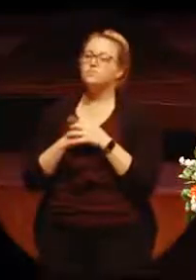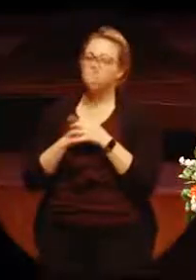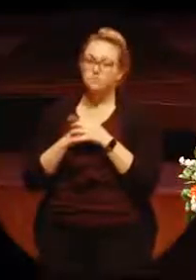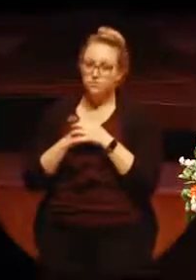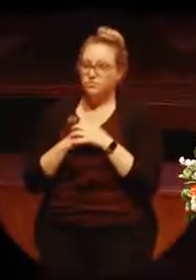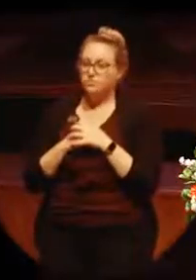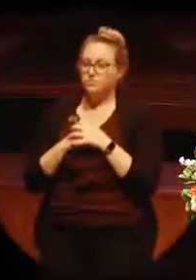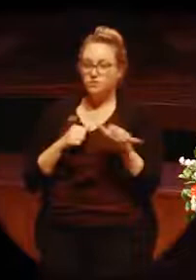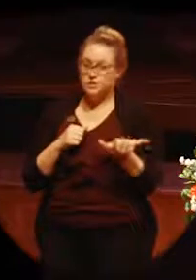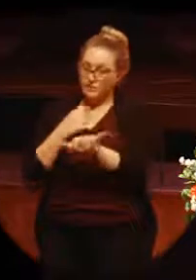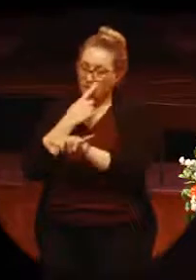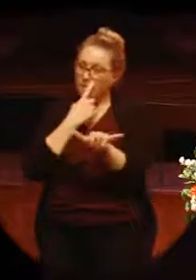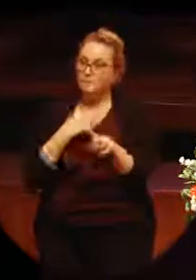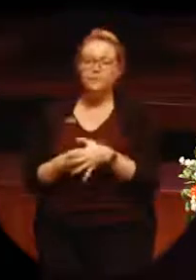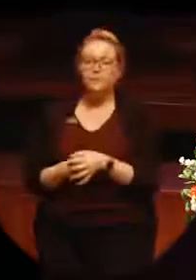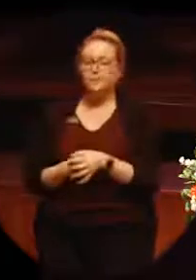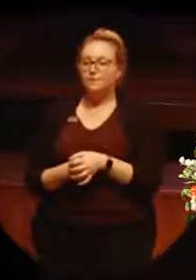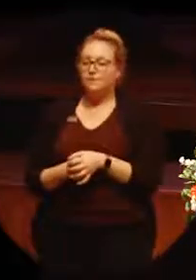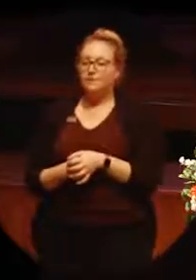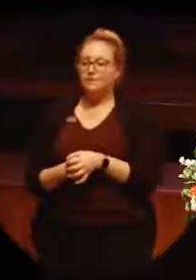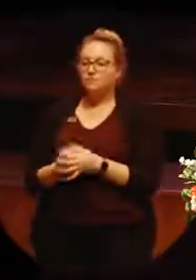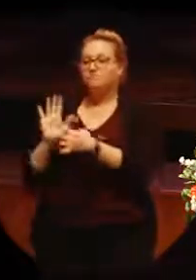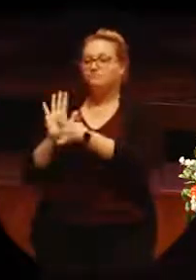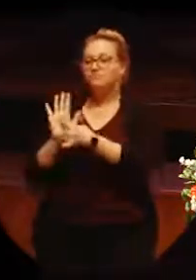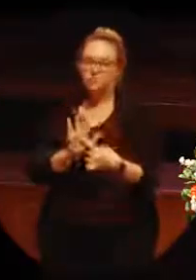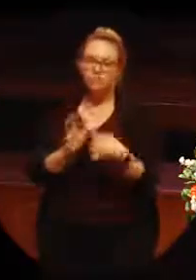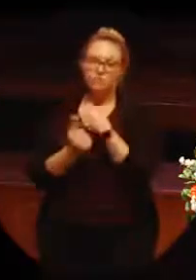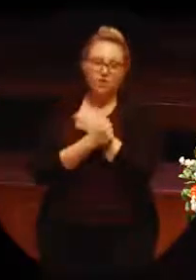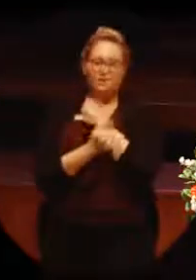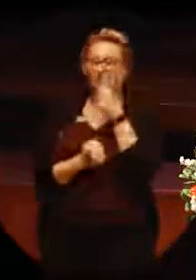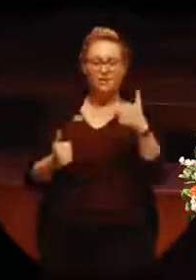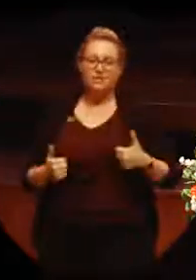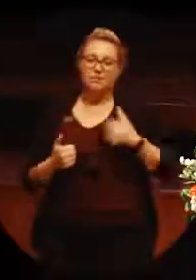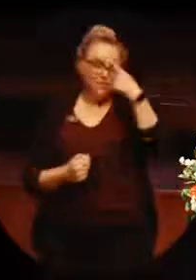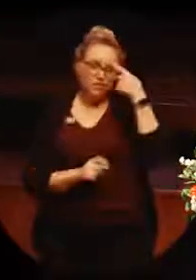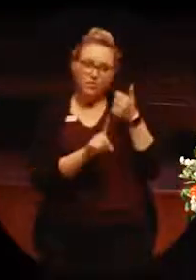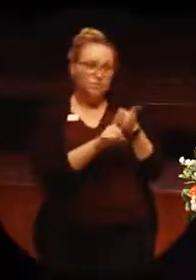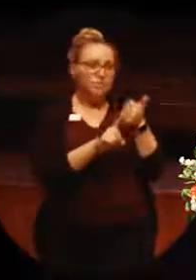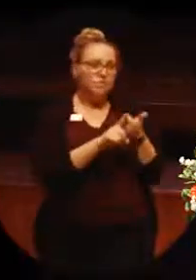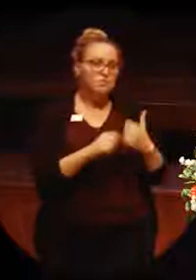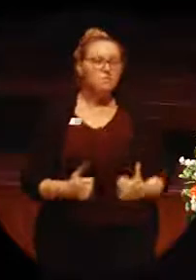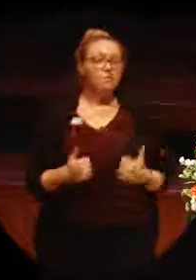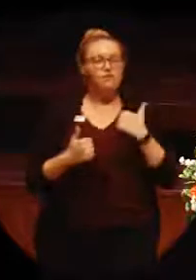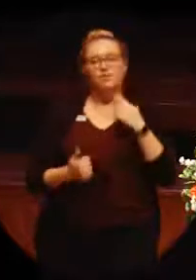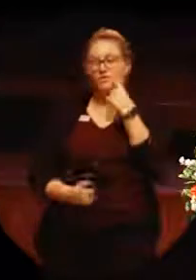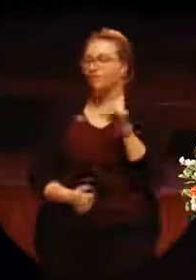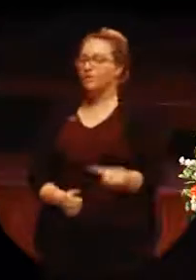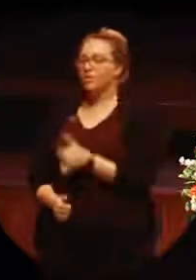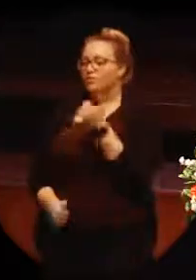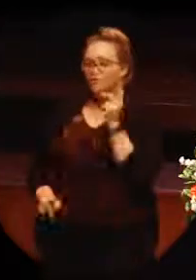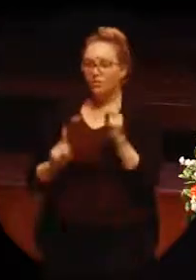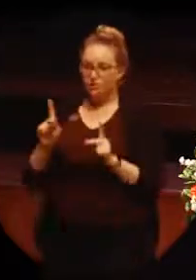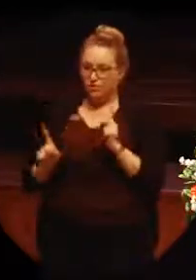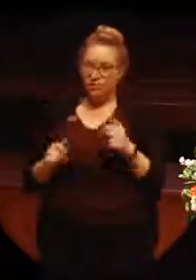that's what you have subscribed to. Because that is what love is not living for yourself, but living for